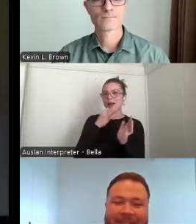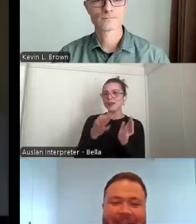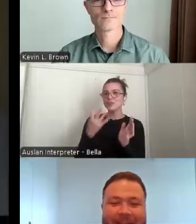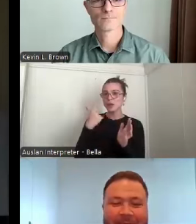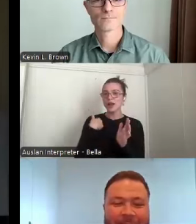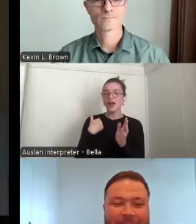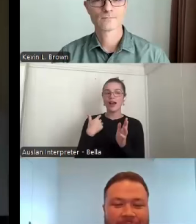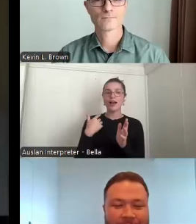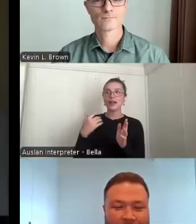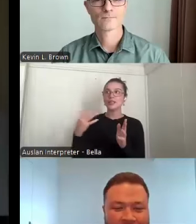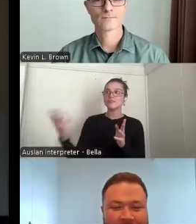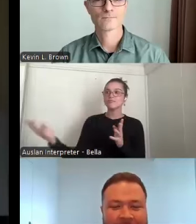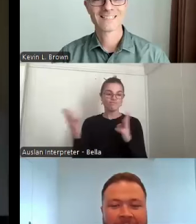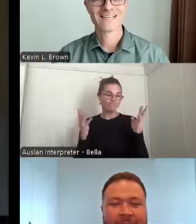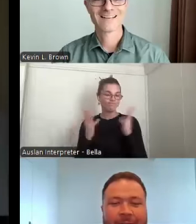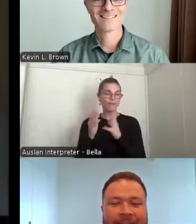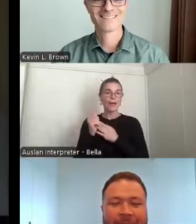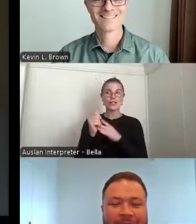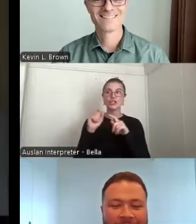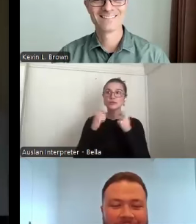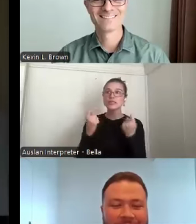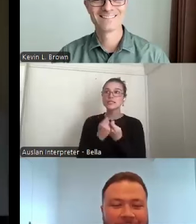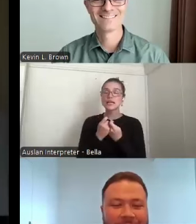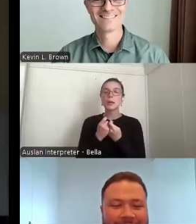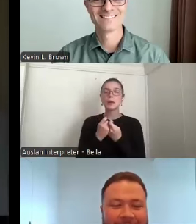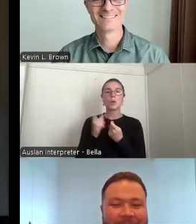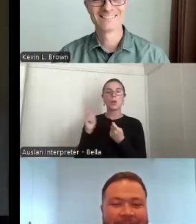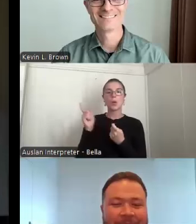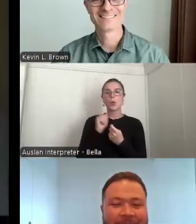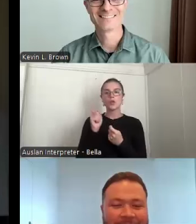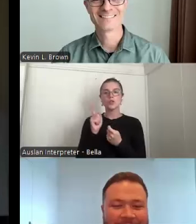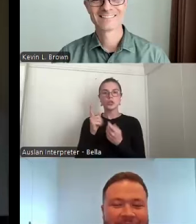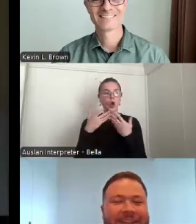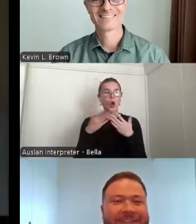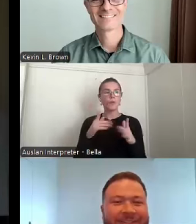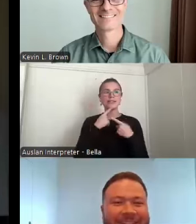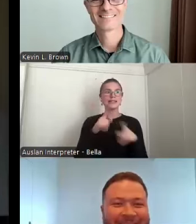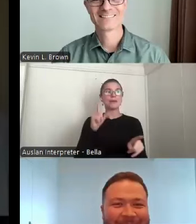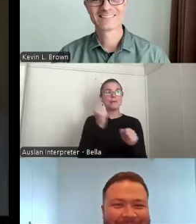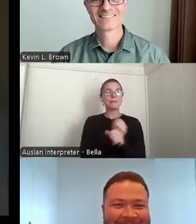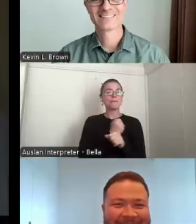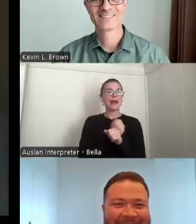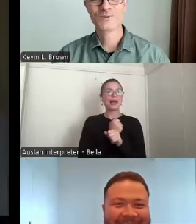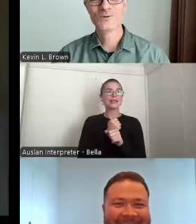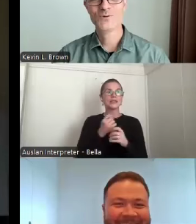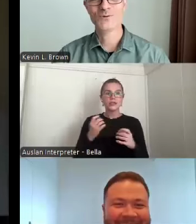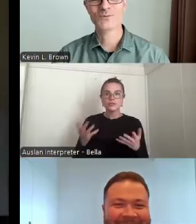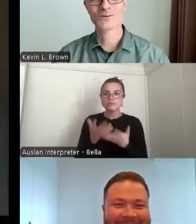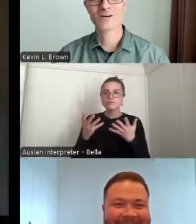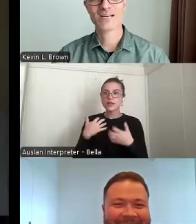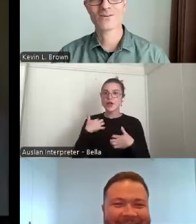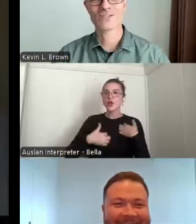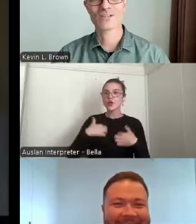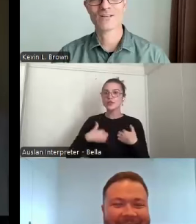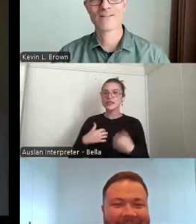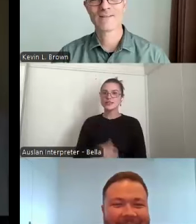team together in response to your webinar, what is Ah, a provocative opening statement I can make to generate enthusiasm? ooh,